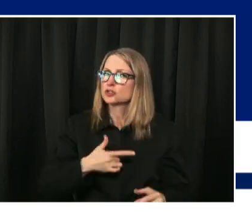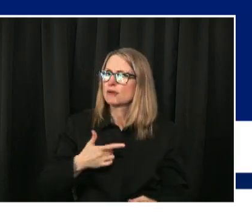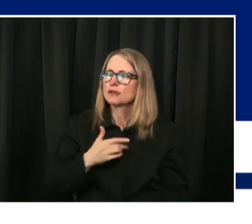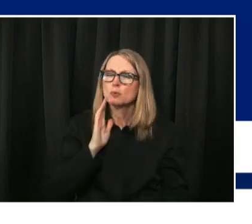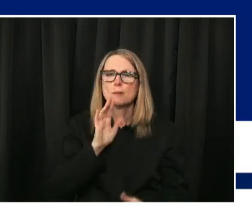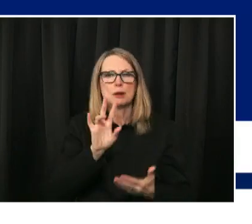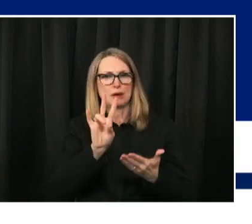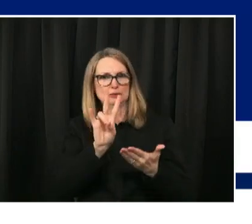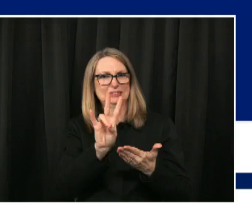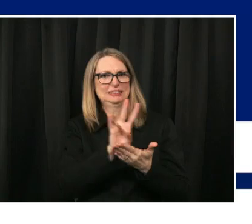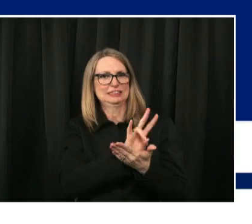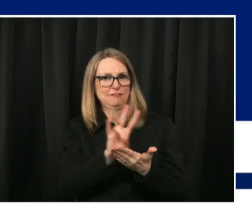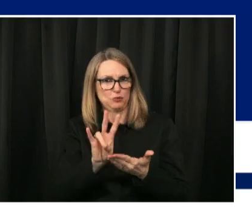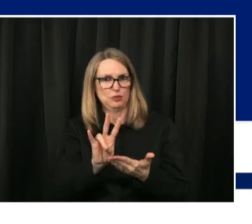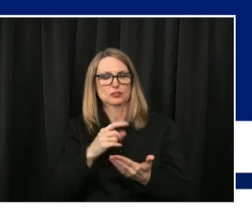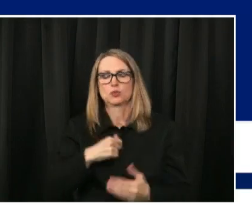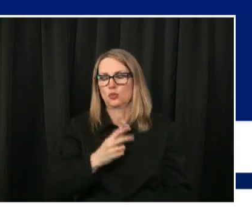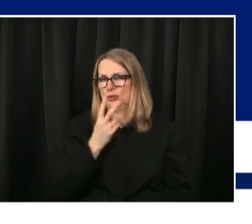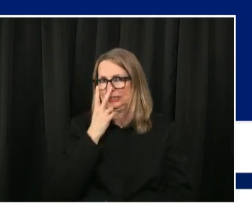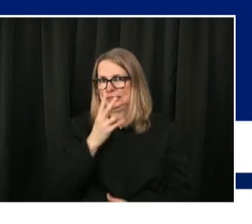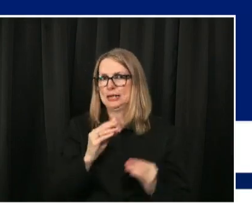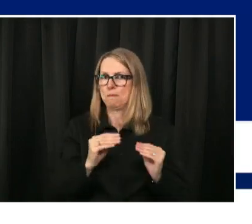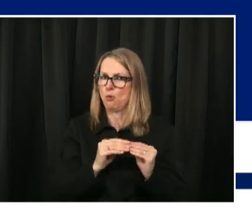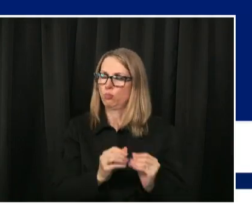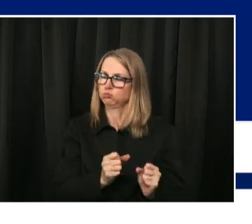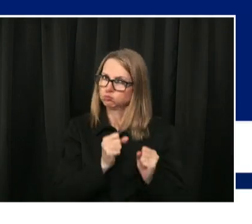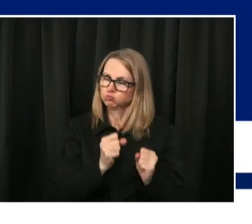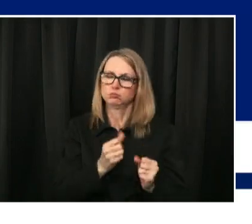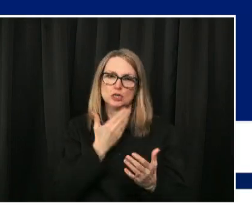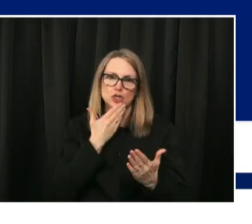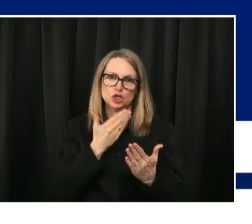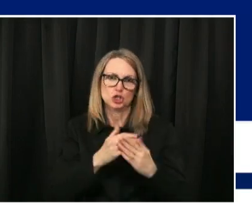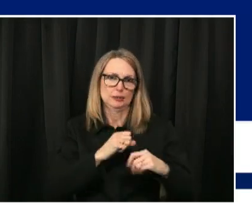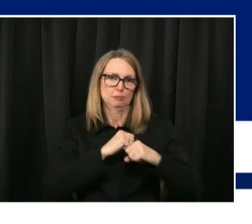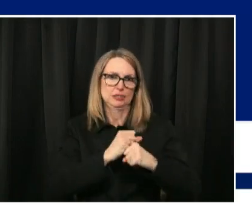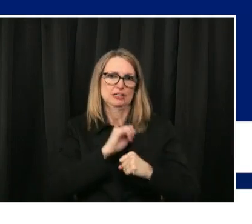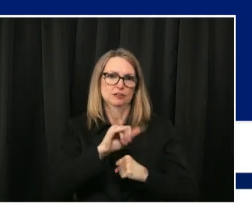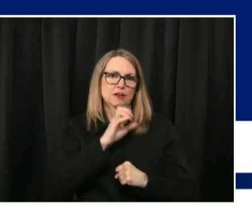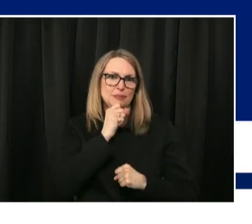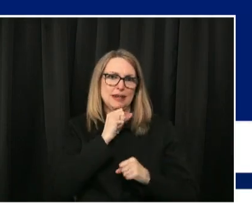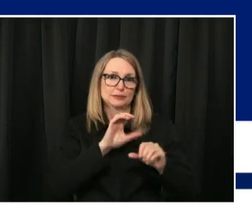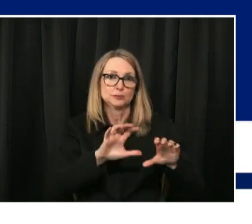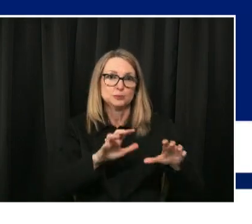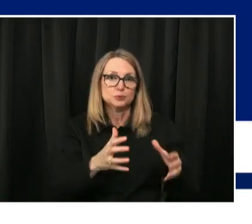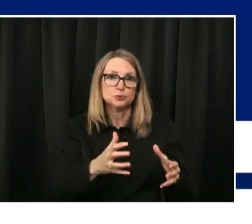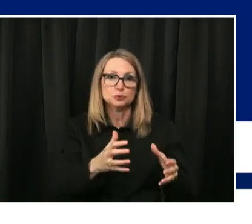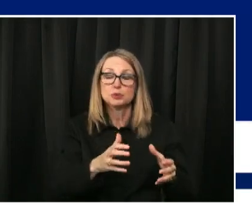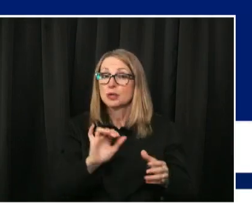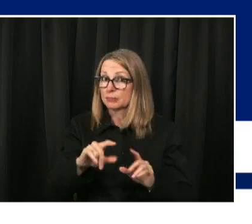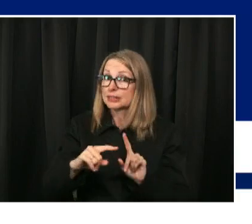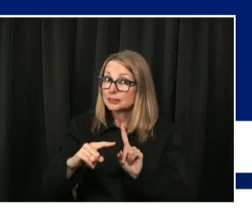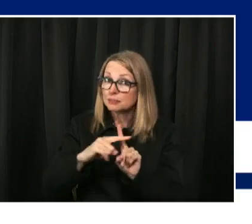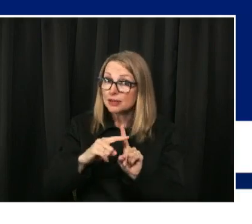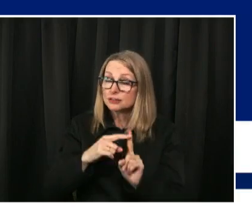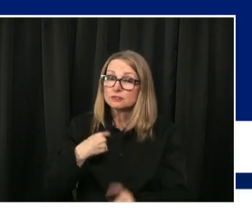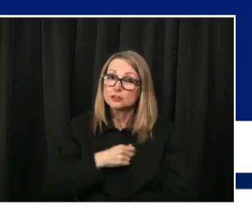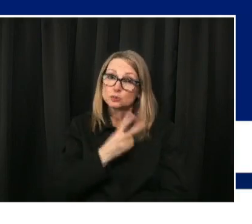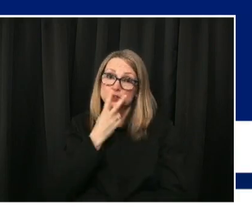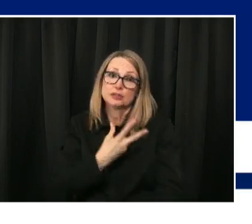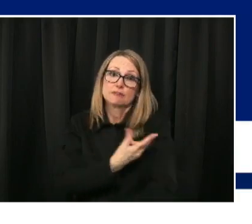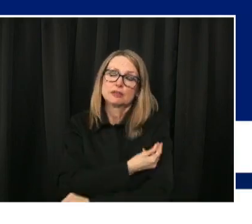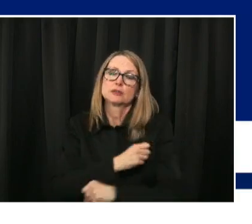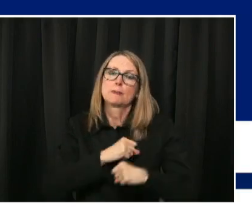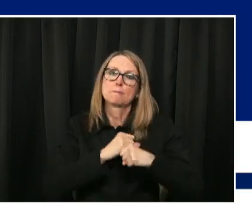benefit of vaccination in that population, but certainly good early signs that we're seeing an impact of vaccine in protecting the most